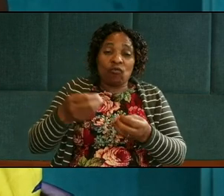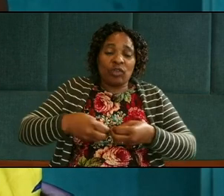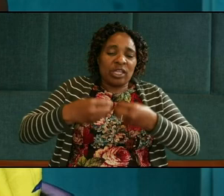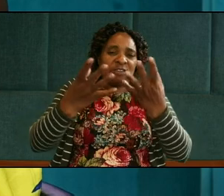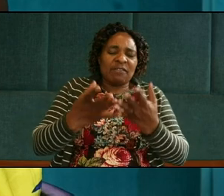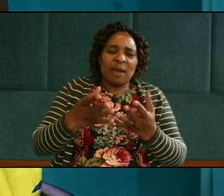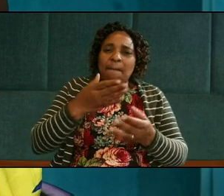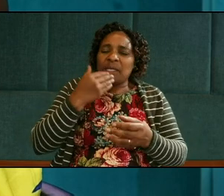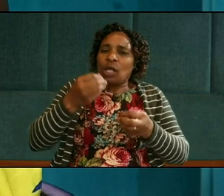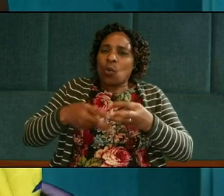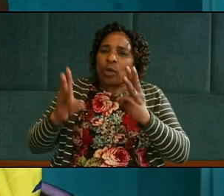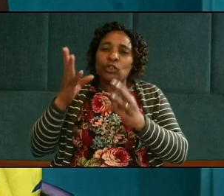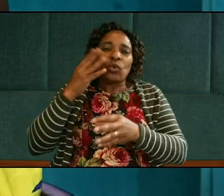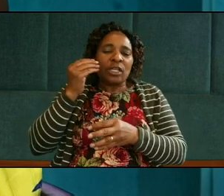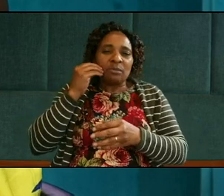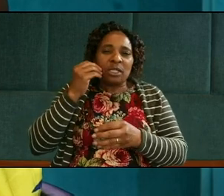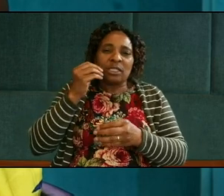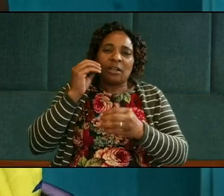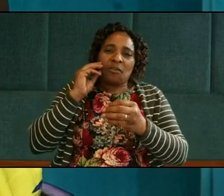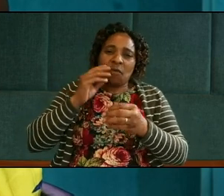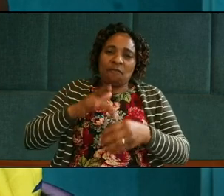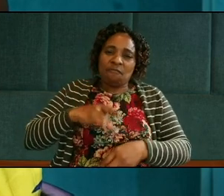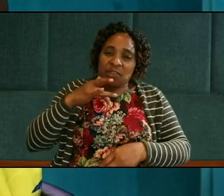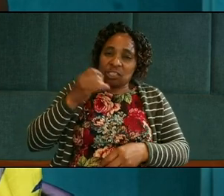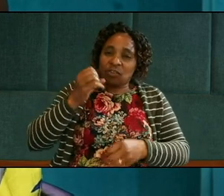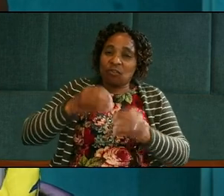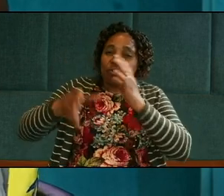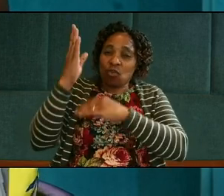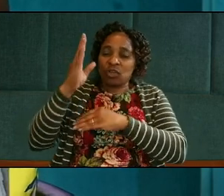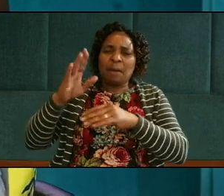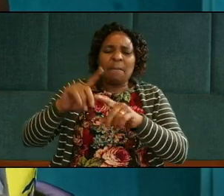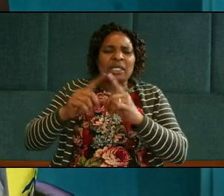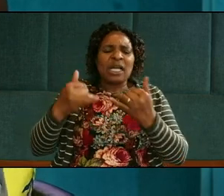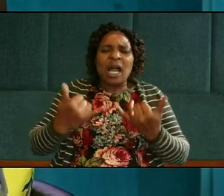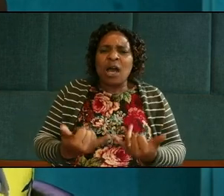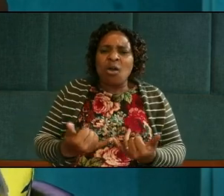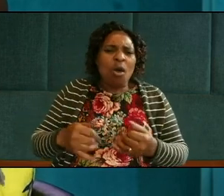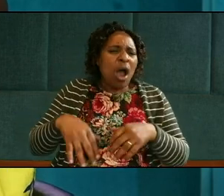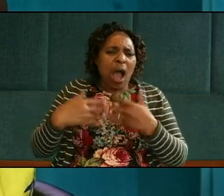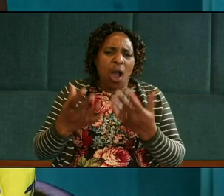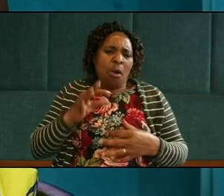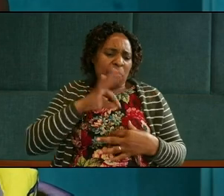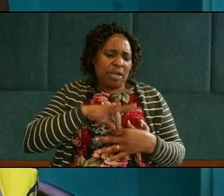experience the faithfulness of God than through giving? And how does it benefit the giver? You know,